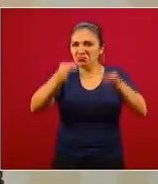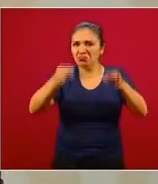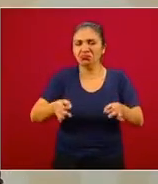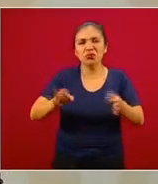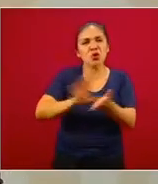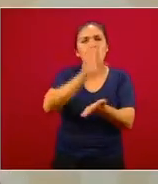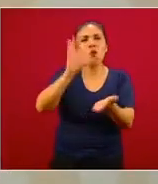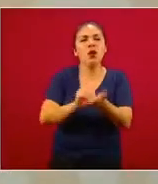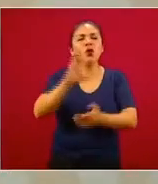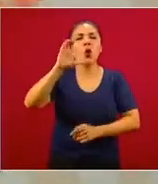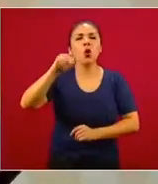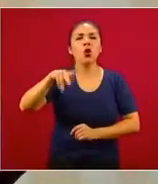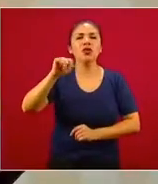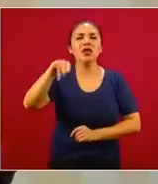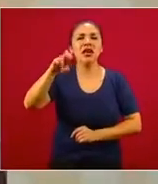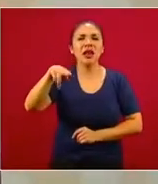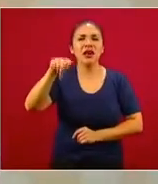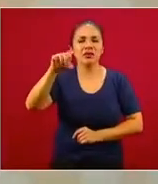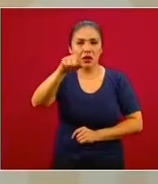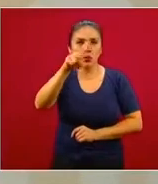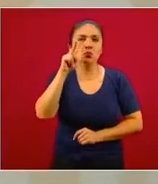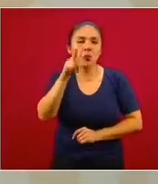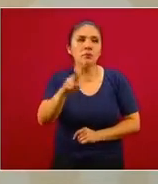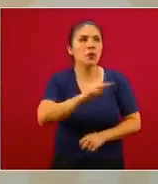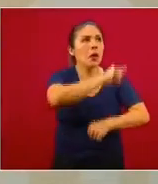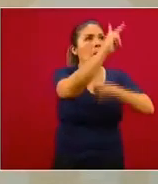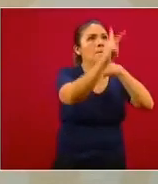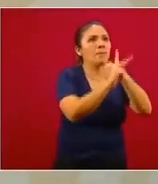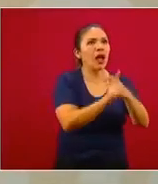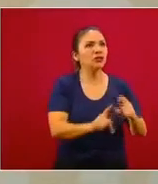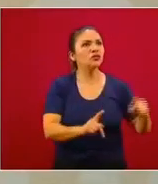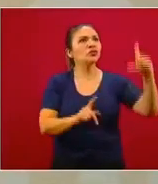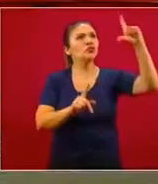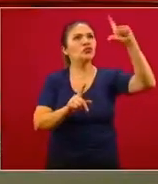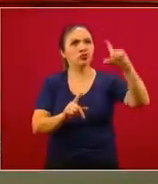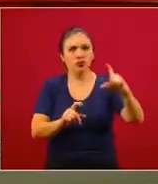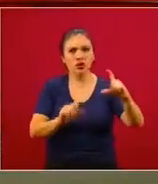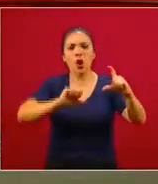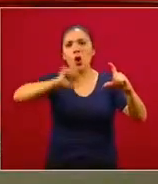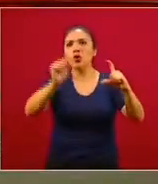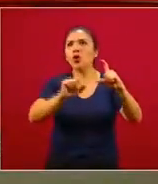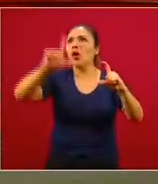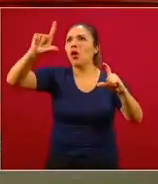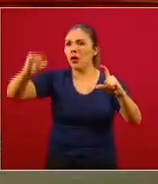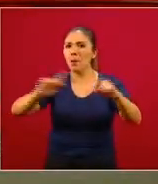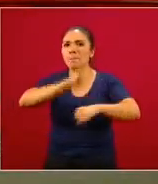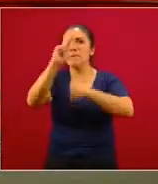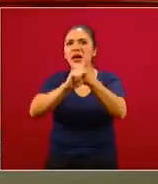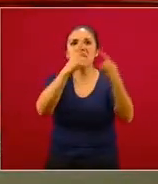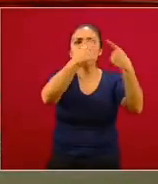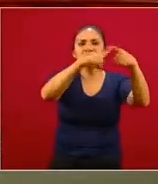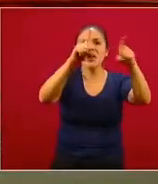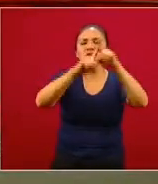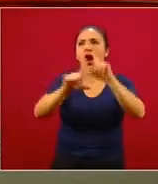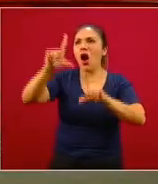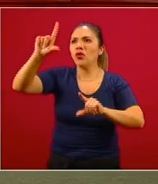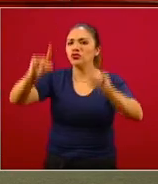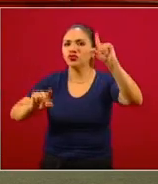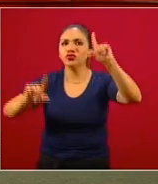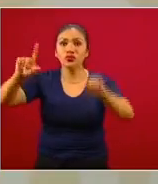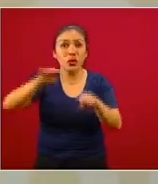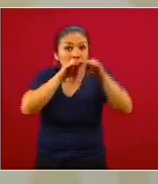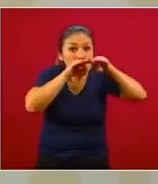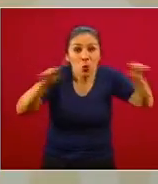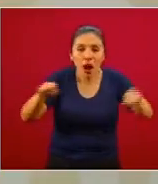la looking at curva the de un curve país, la in curva one de otro country país, and la curva de another and otro país. another. No They're están not synchronized. sincronizadas. they happen at different times. The peak happens